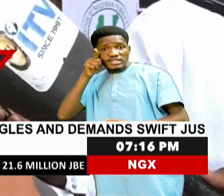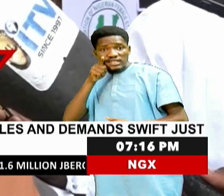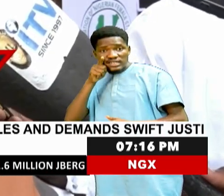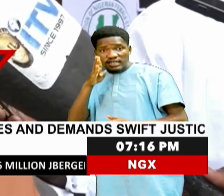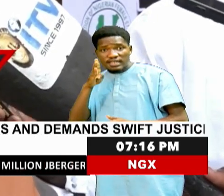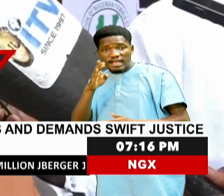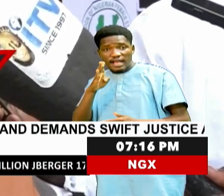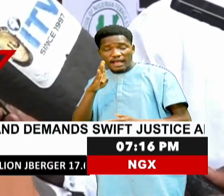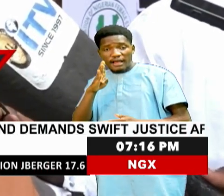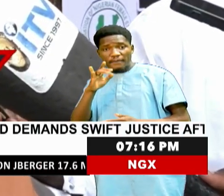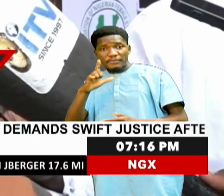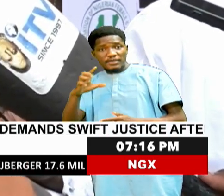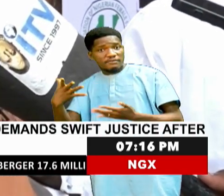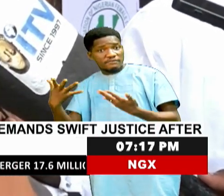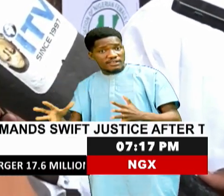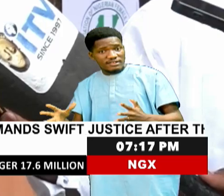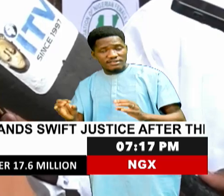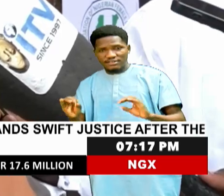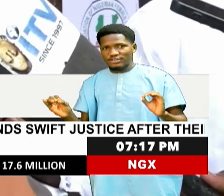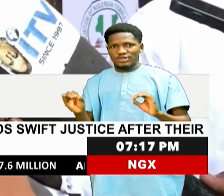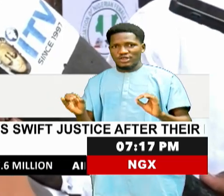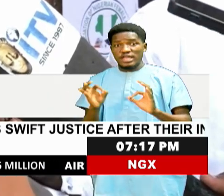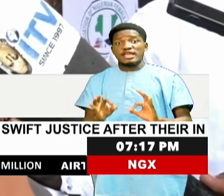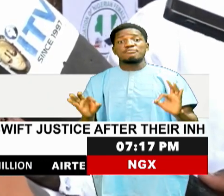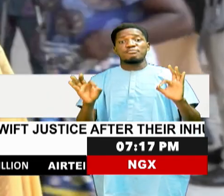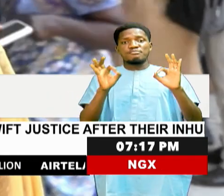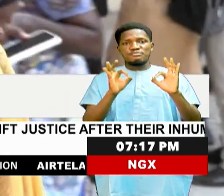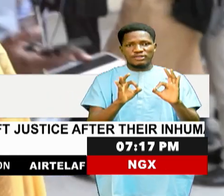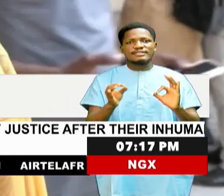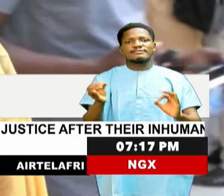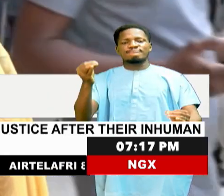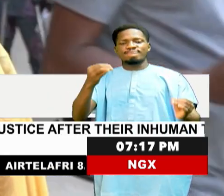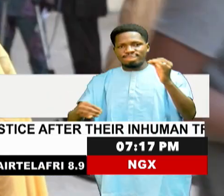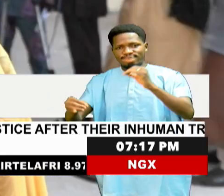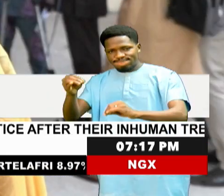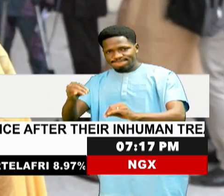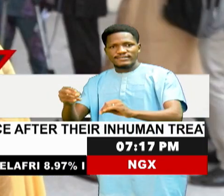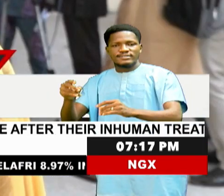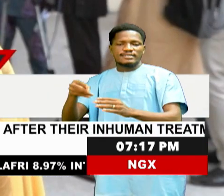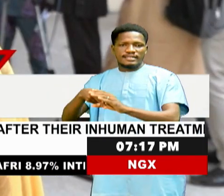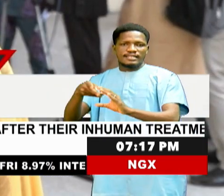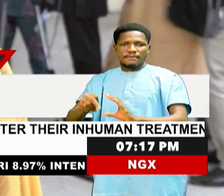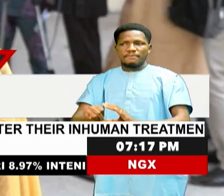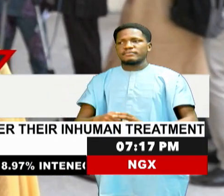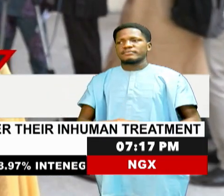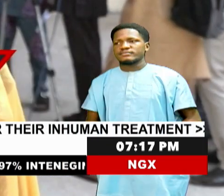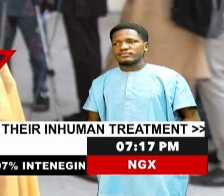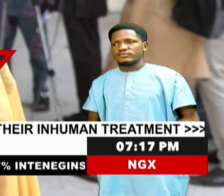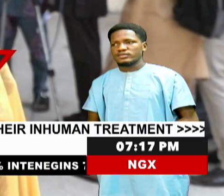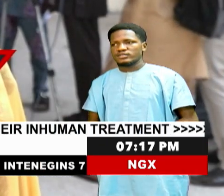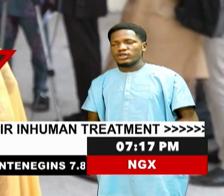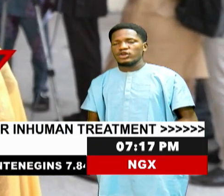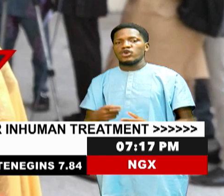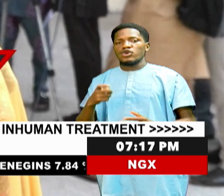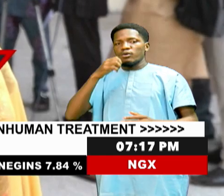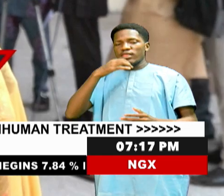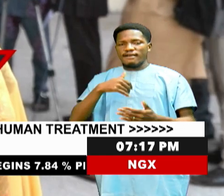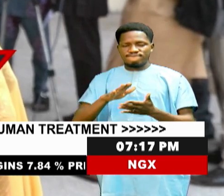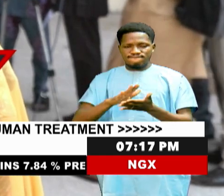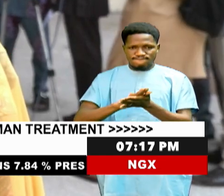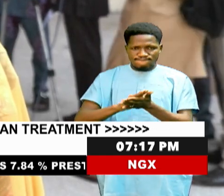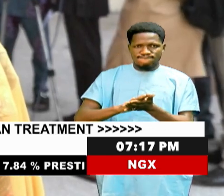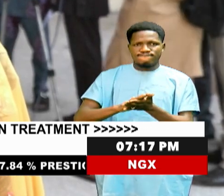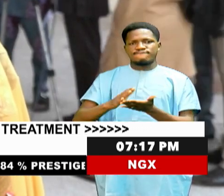and more importantly, it's about investing in them. To have integrity and pedigree in everything you do in